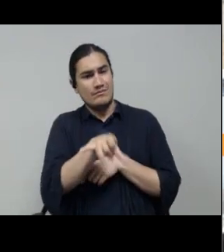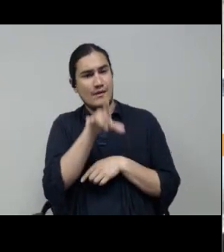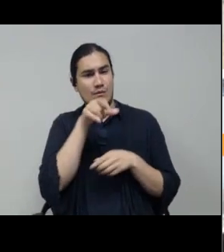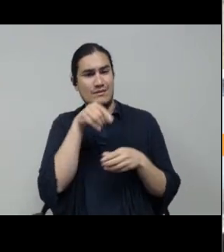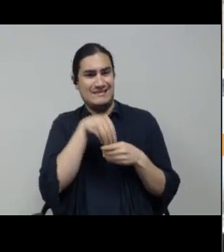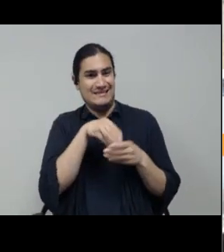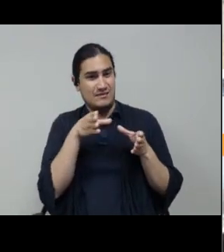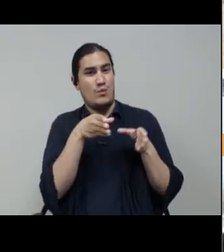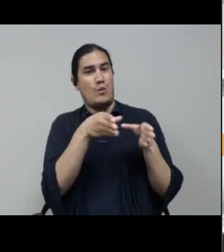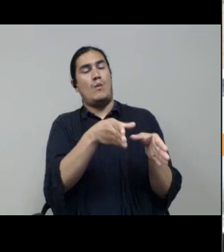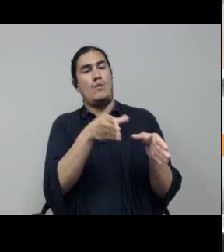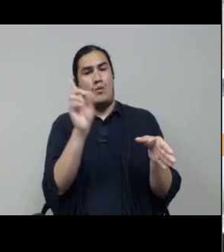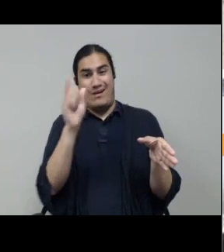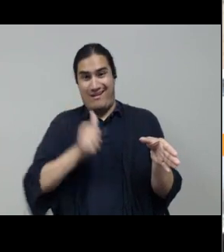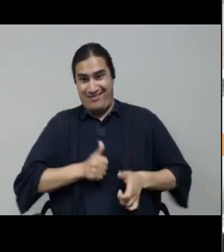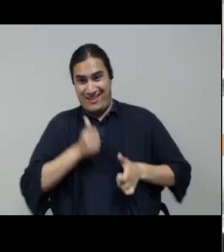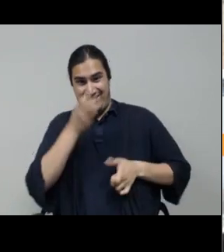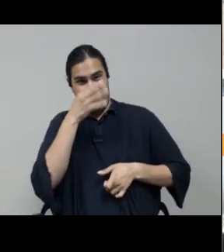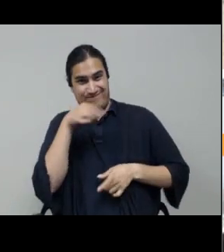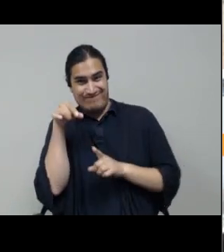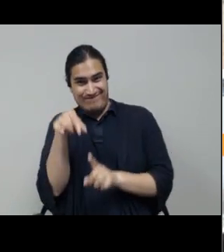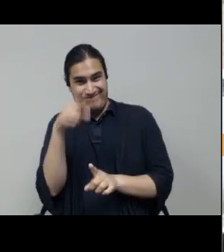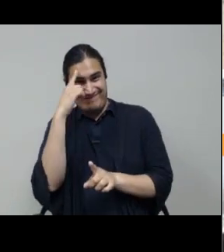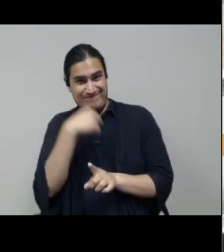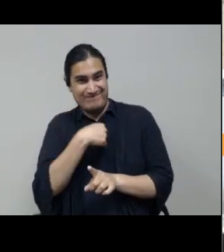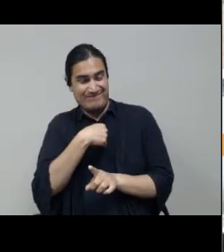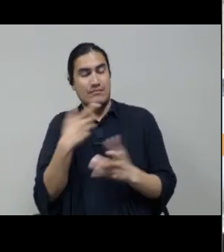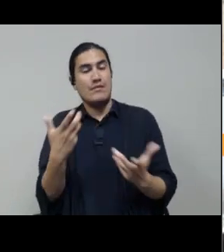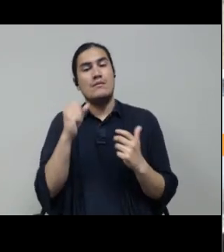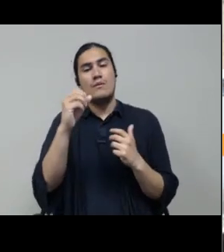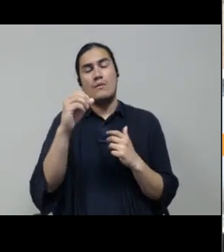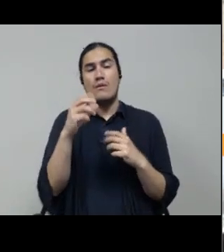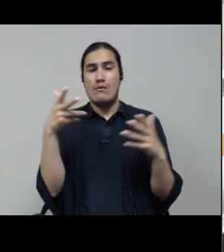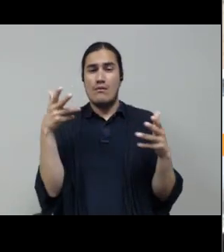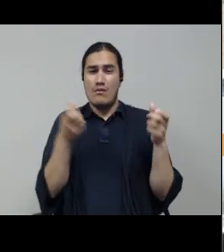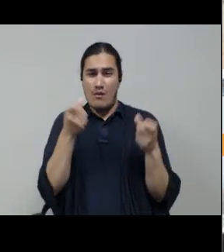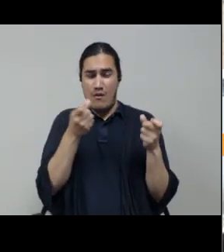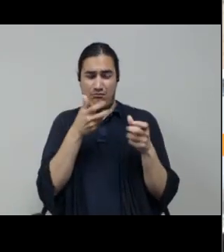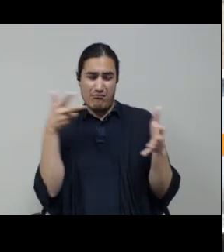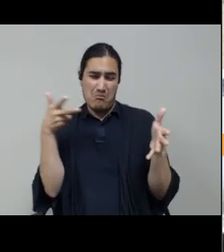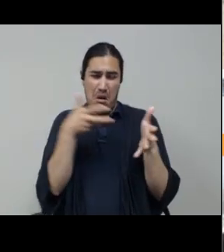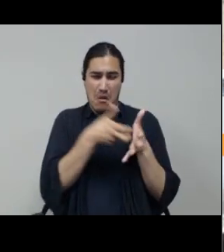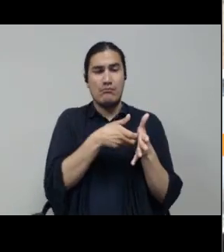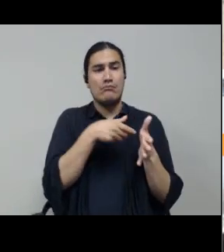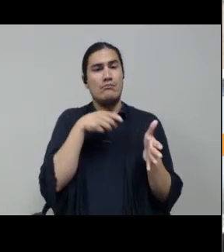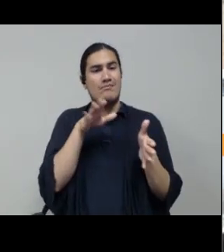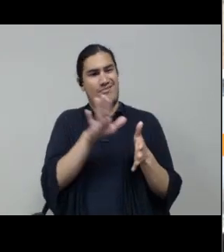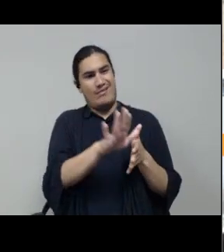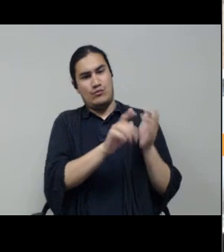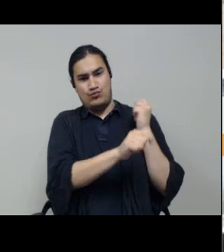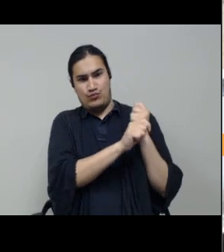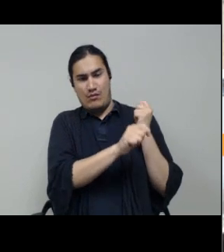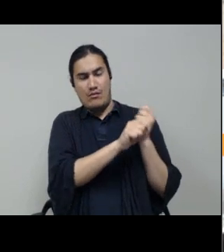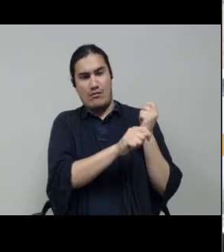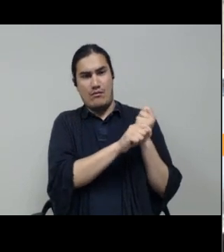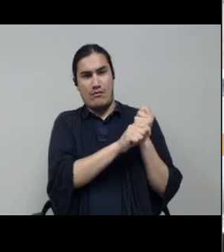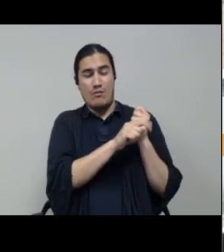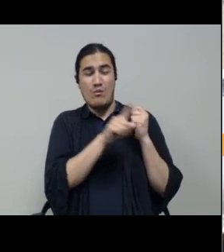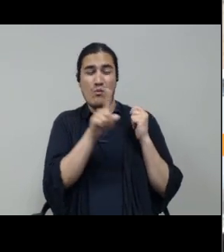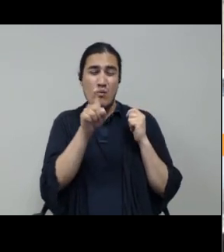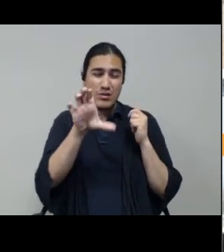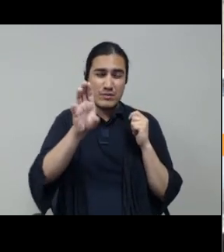that I live right by, and a car plowed into their truck going 100